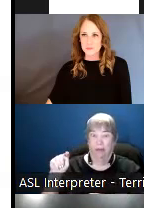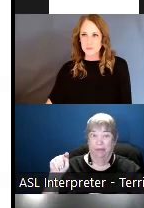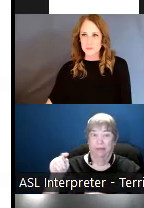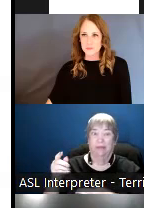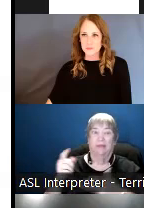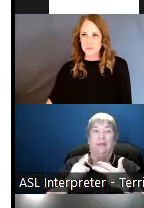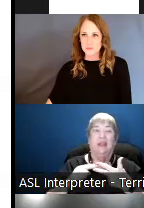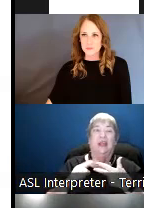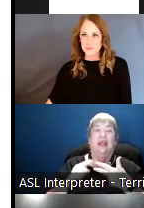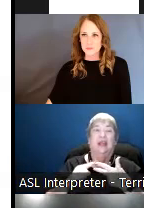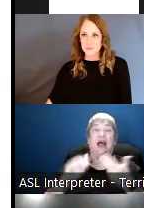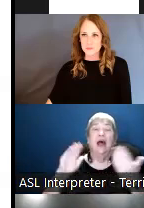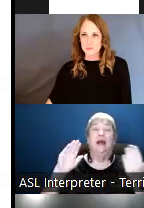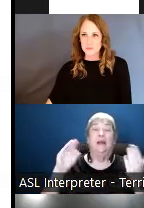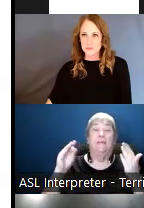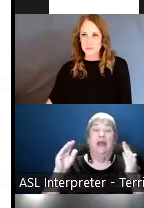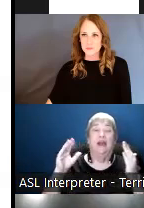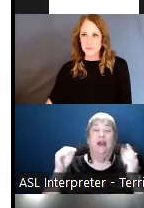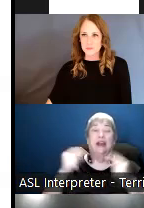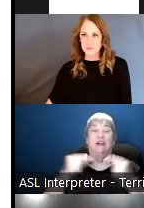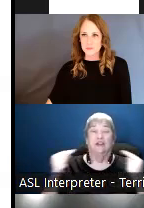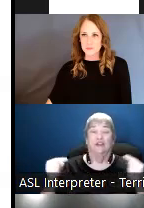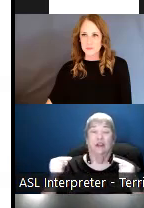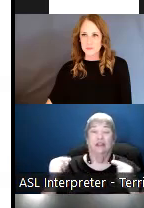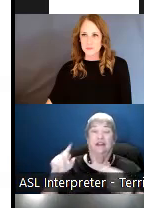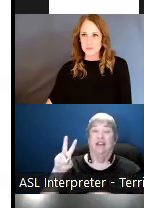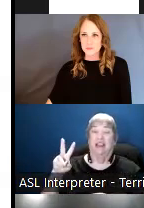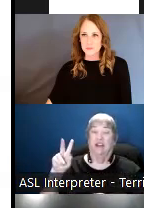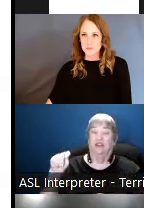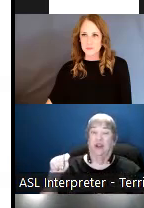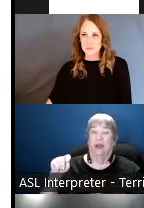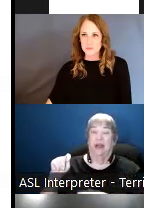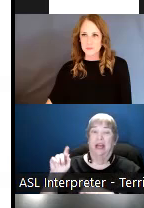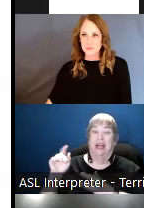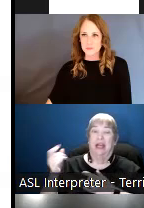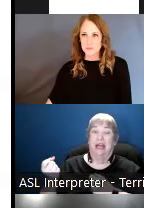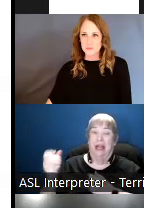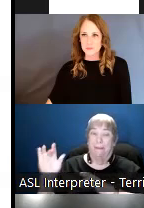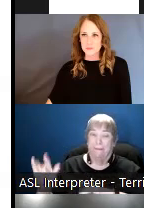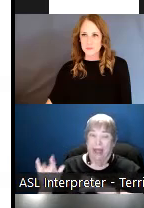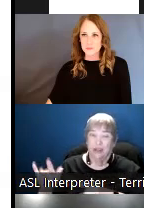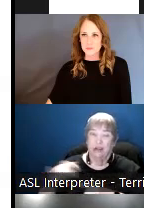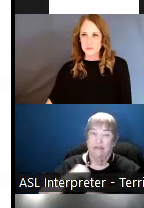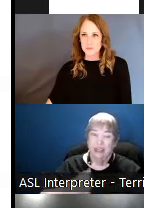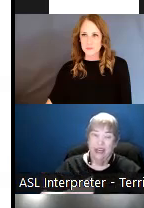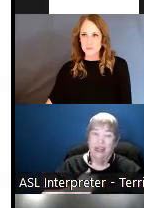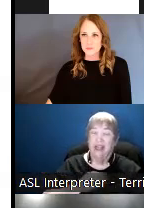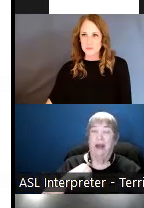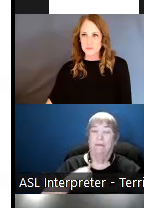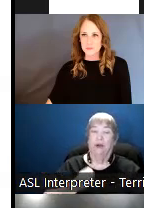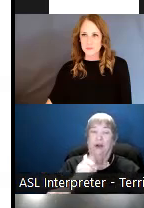vicarious trauma, compassion fatigue, and burnout, and identify warning signs of vicarious trauma and